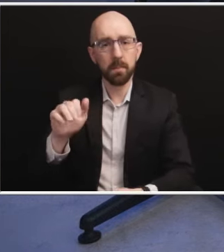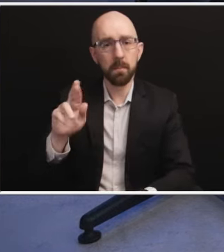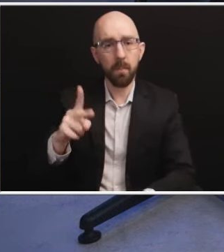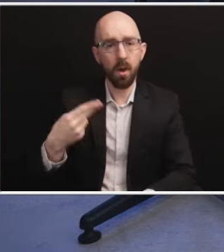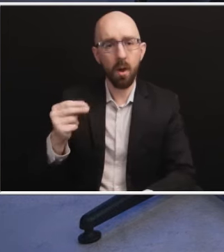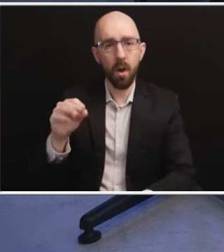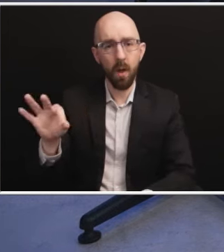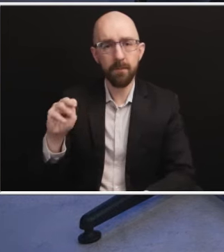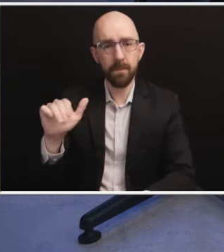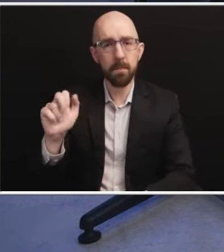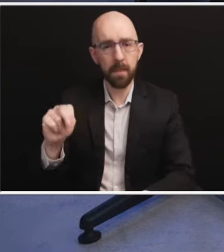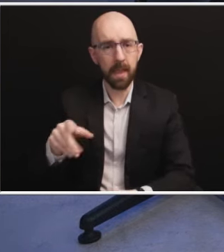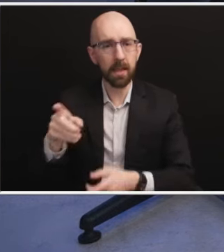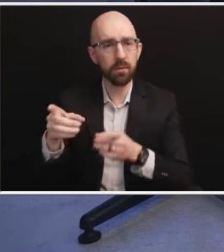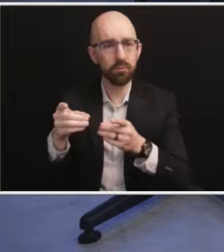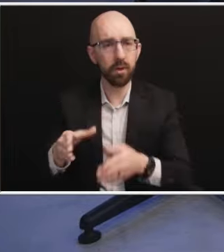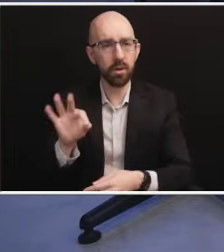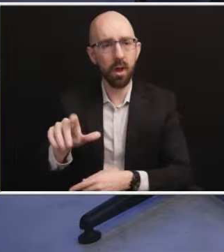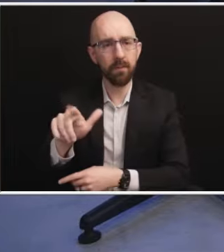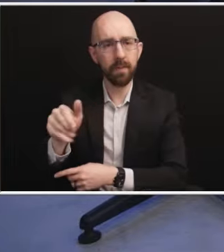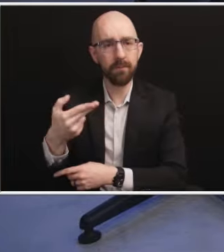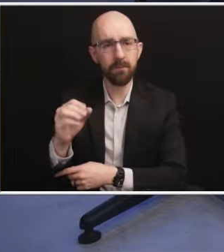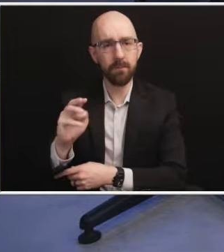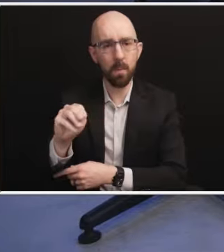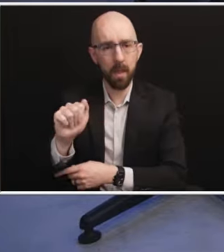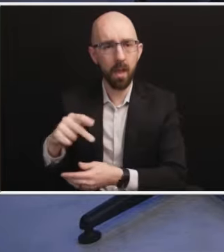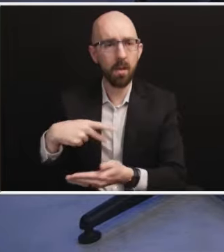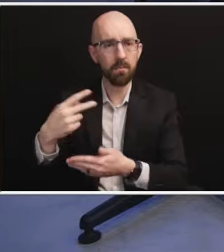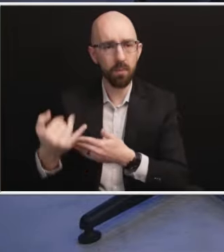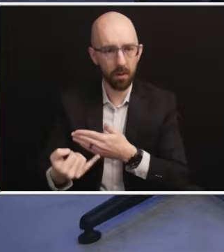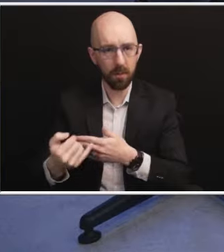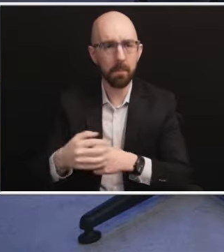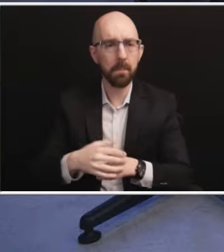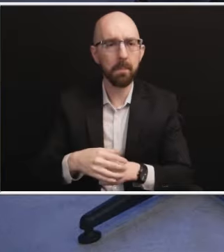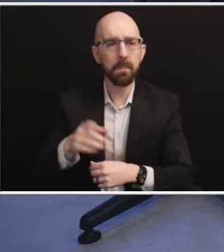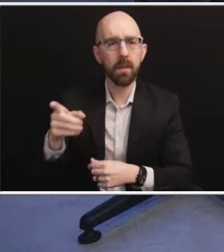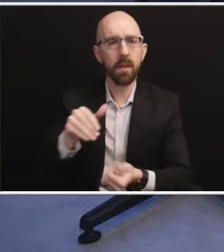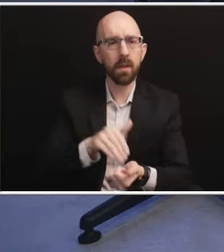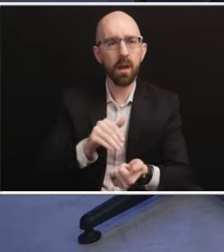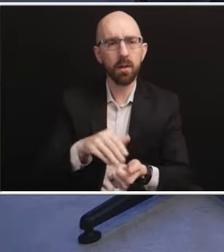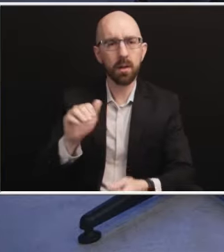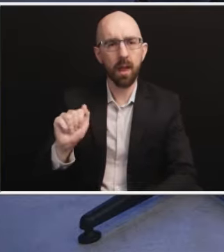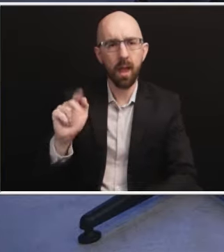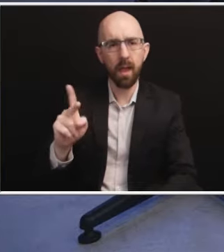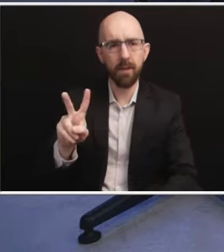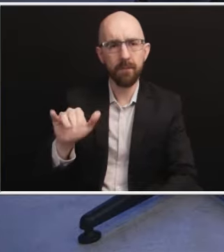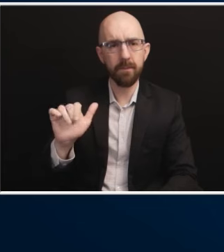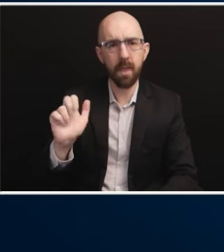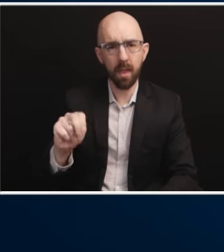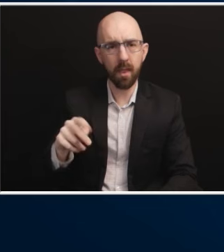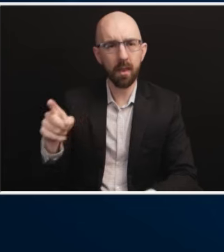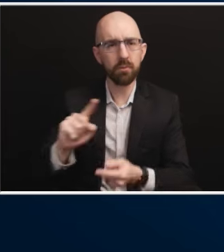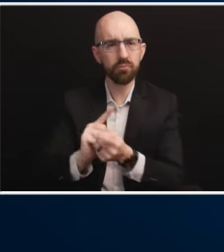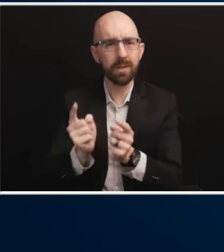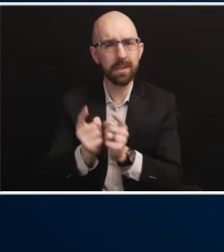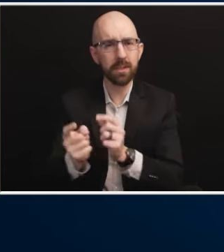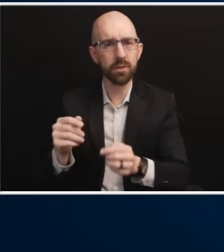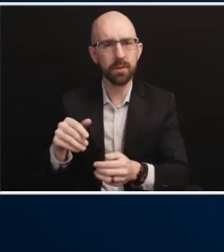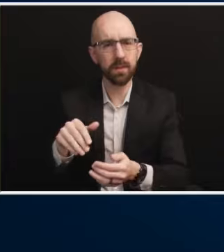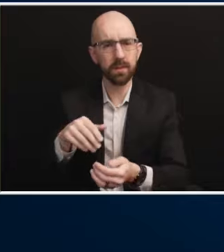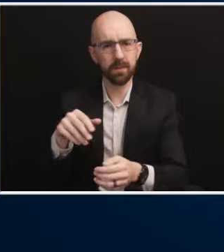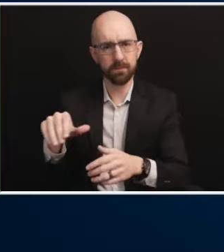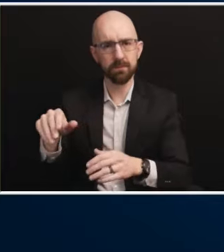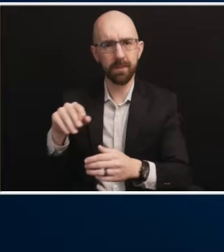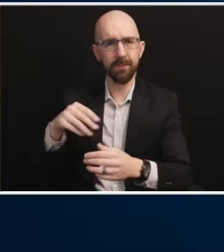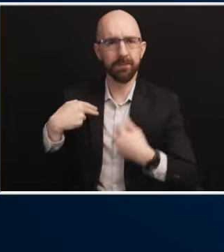Akavan is a translational physician scientist at the Cancer Center doing some exciting cancer research. So we also have